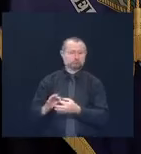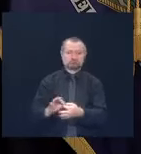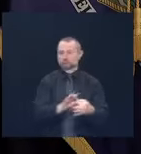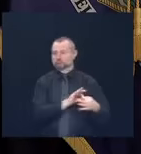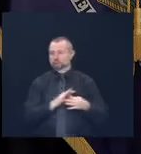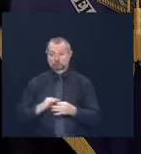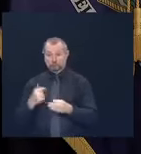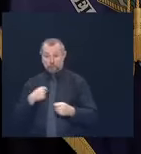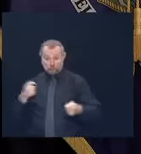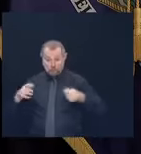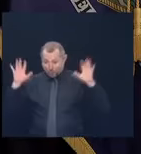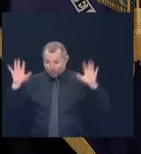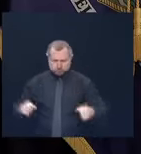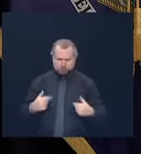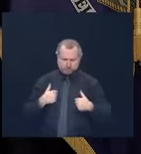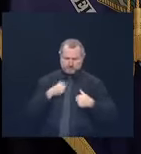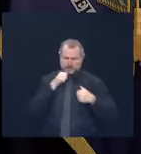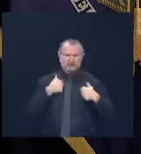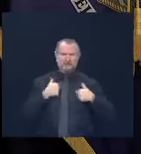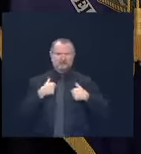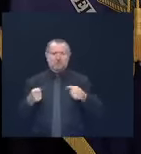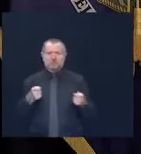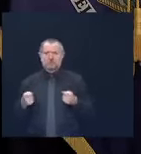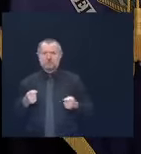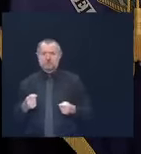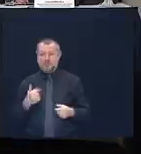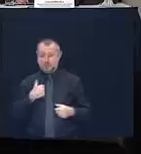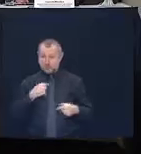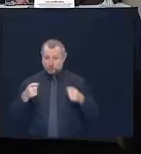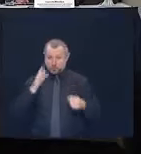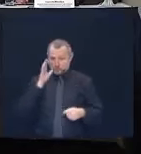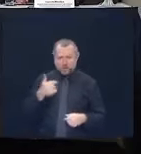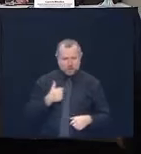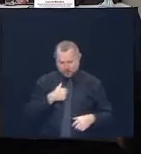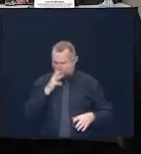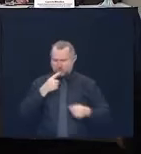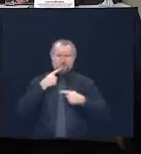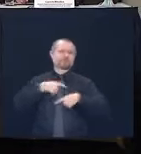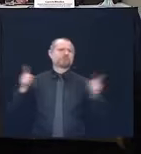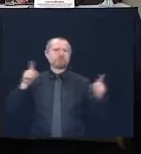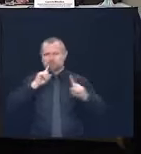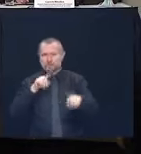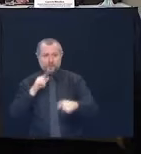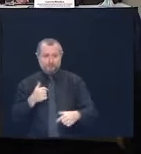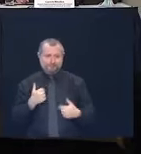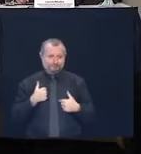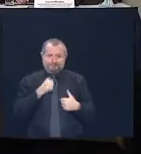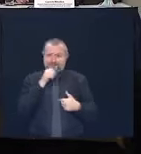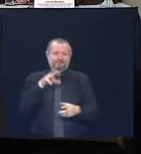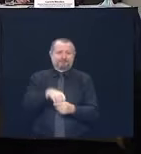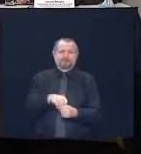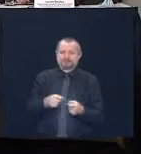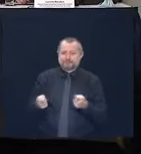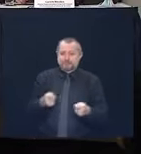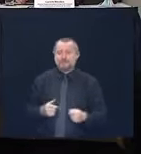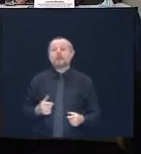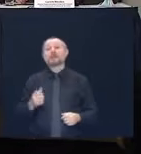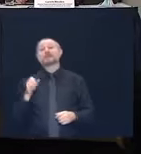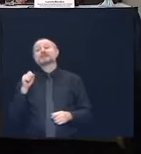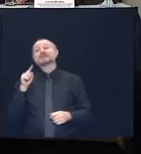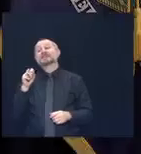give you the report tomorrow. I don't have absolute control. What does Steve Cohen say? Steve Cohen